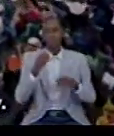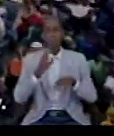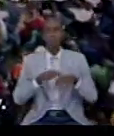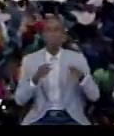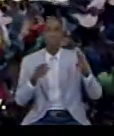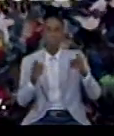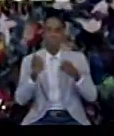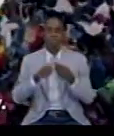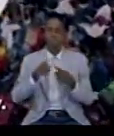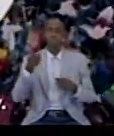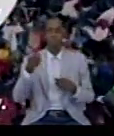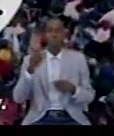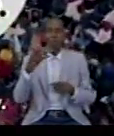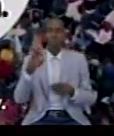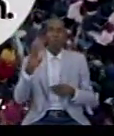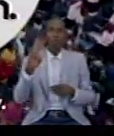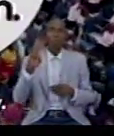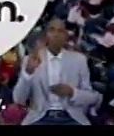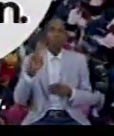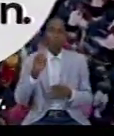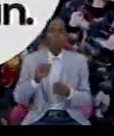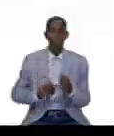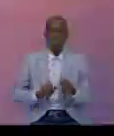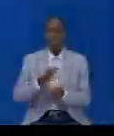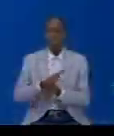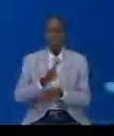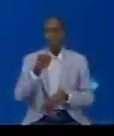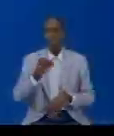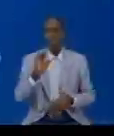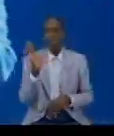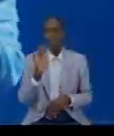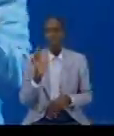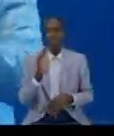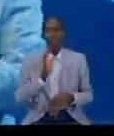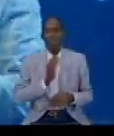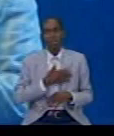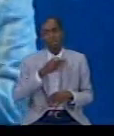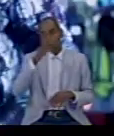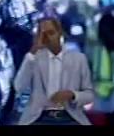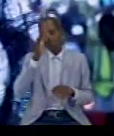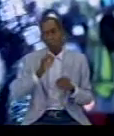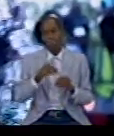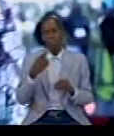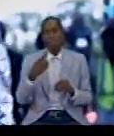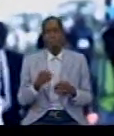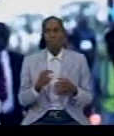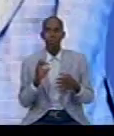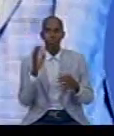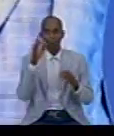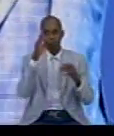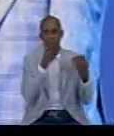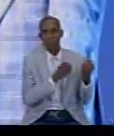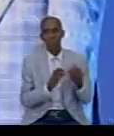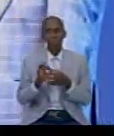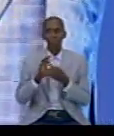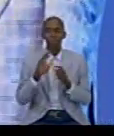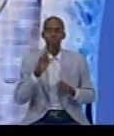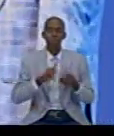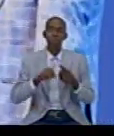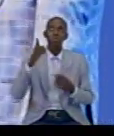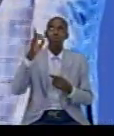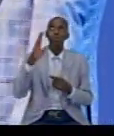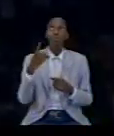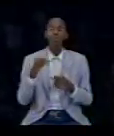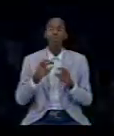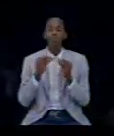February 2023, 1600 hours GMT daily. Our Father in the Faith, uniting people to God, the Covenant of